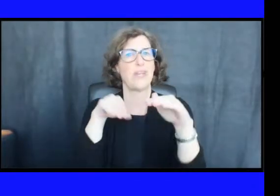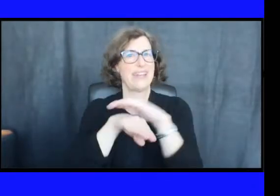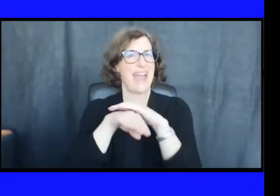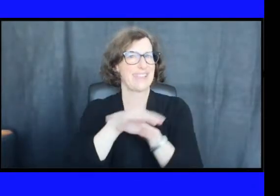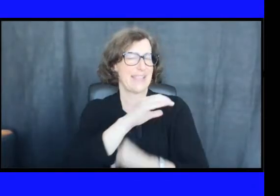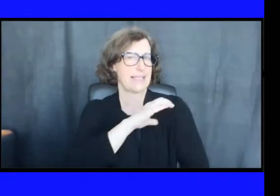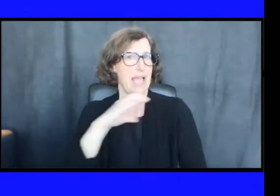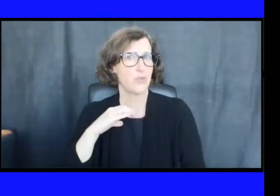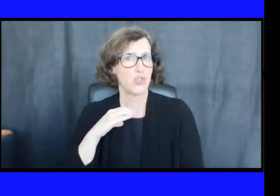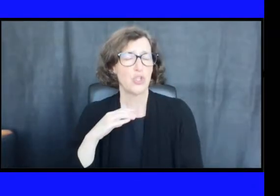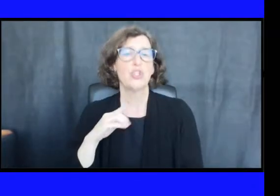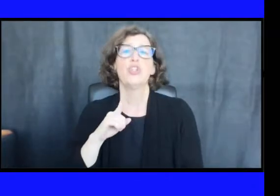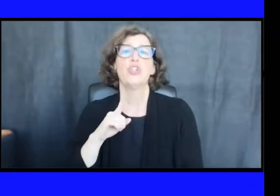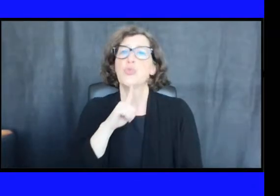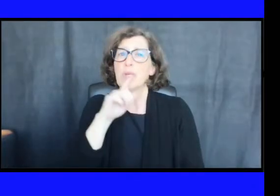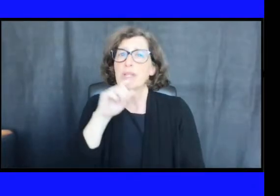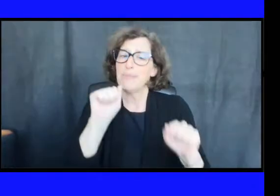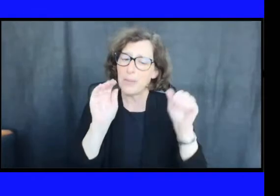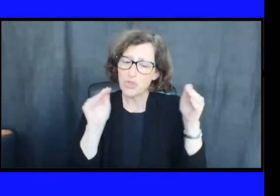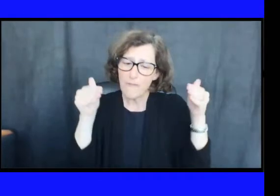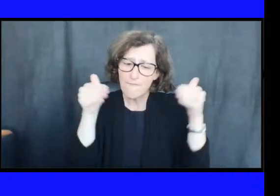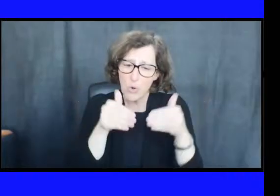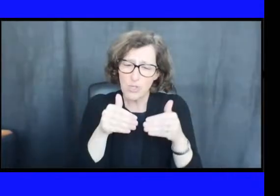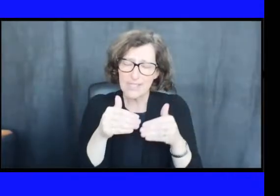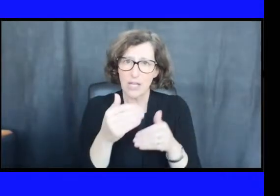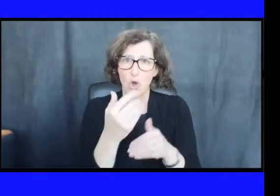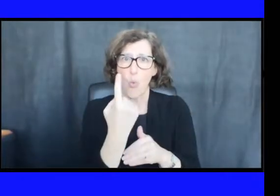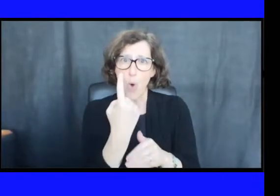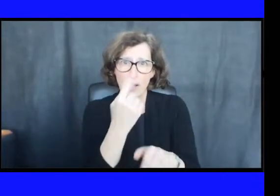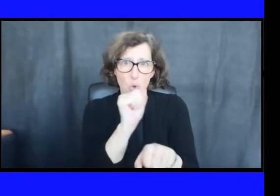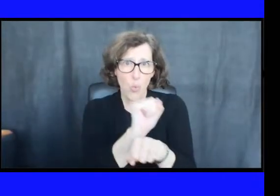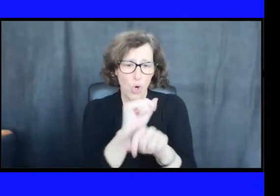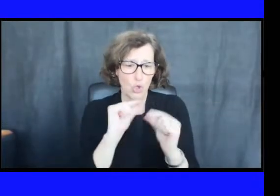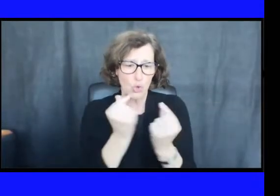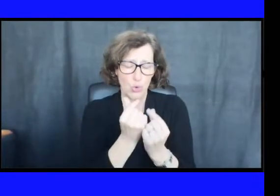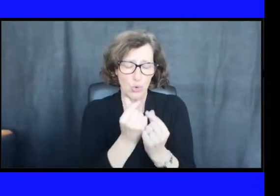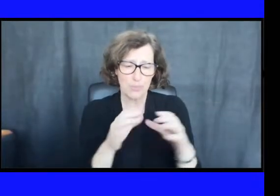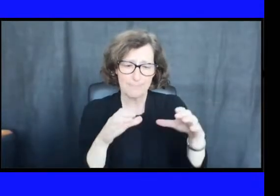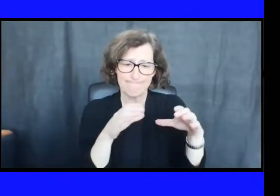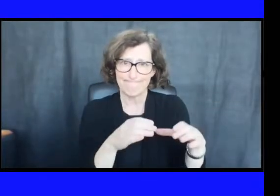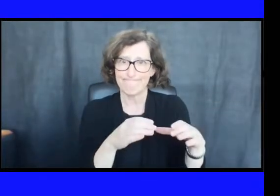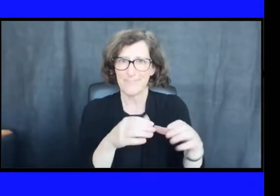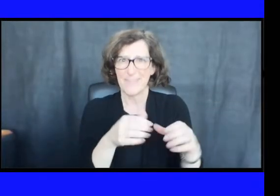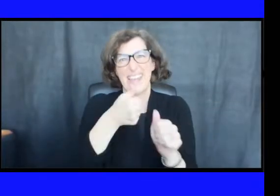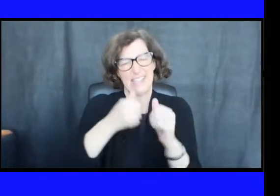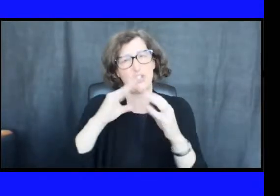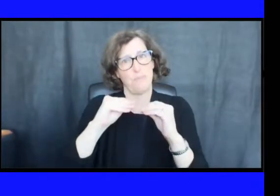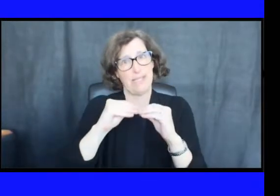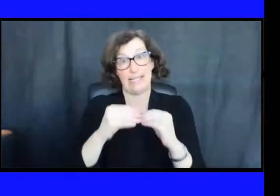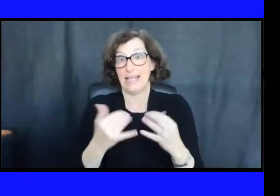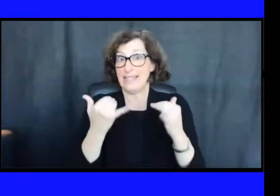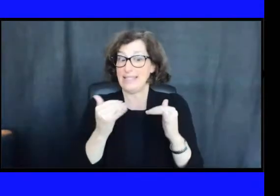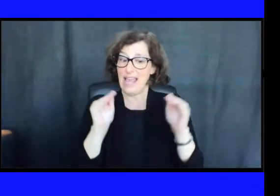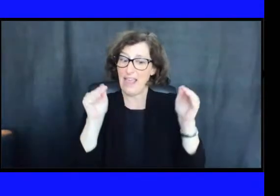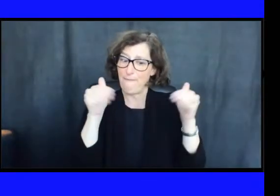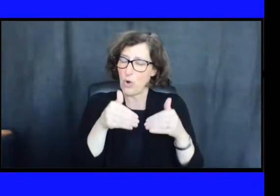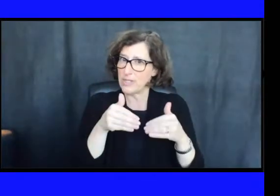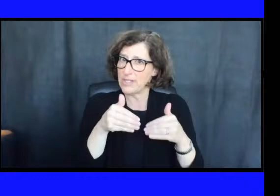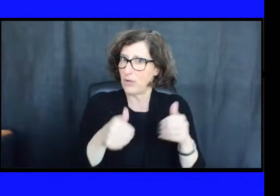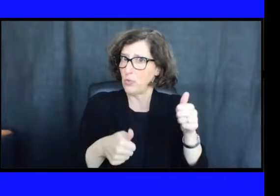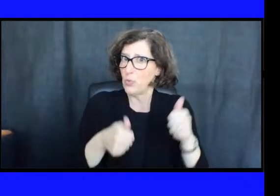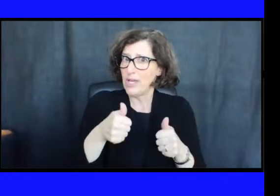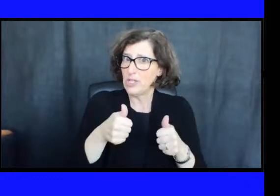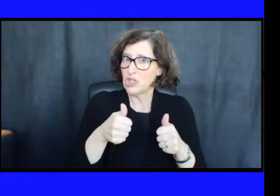and language included so that the data can be stratified this way. And those dashboards include depression